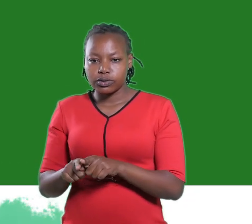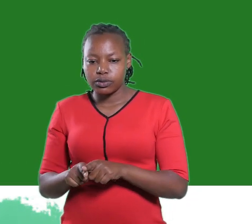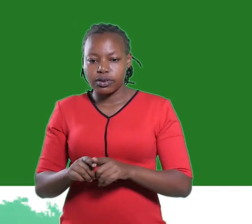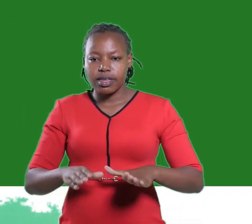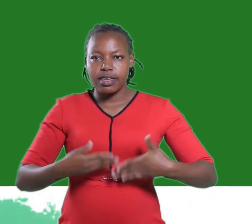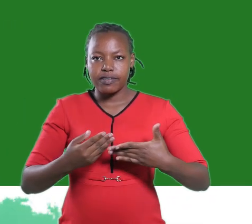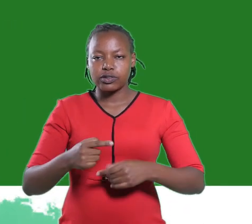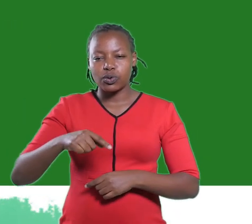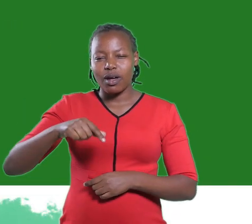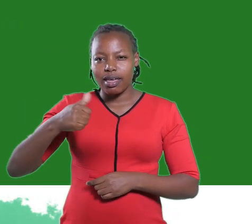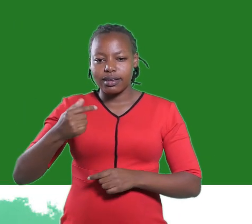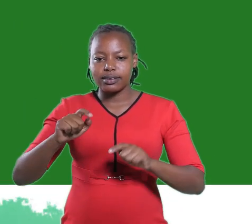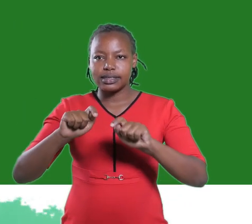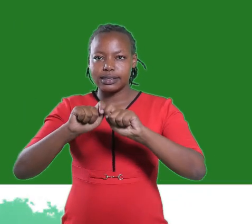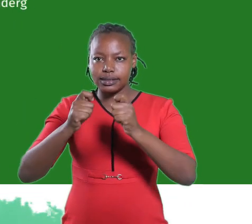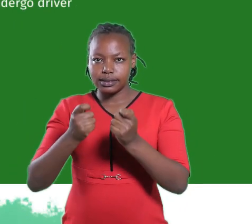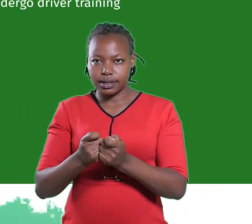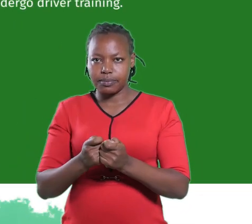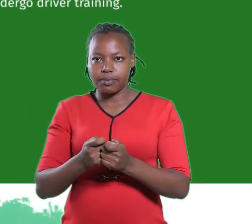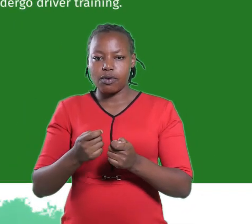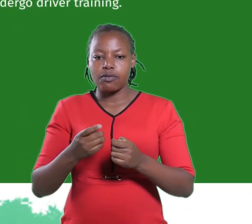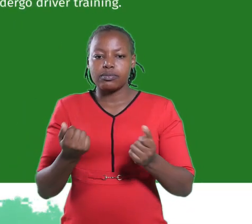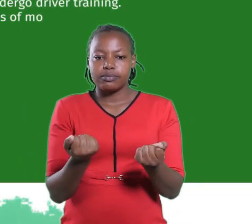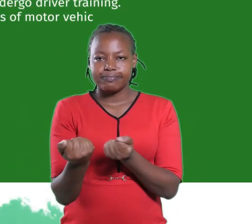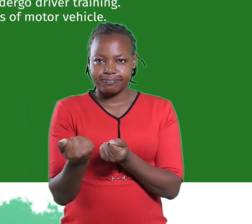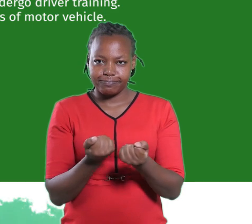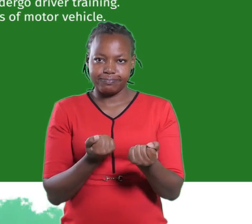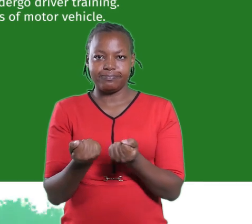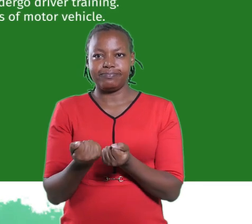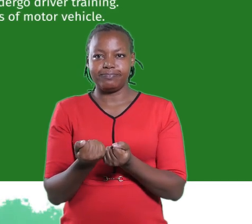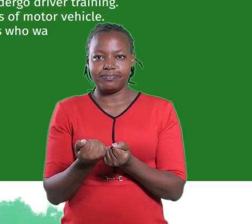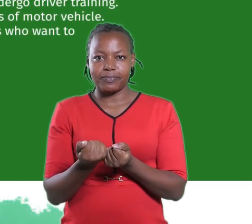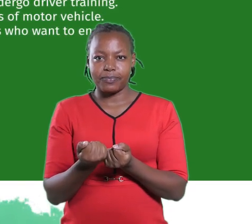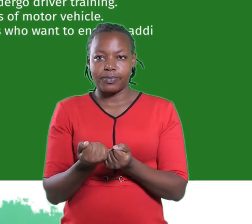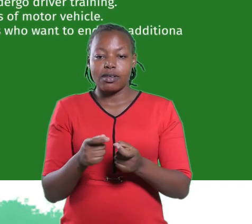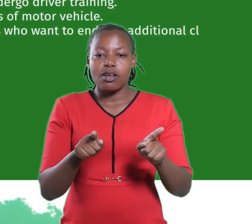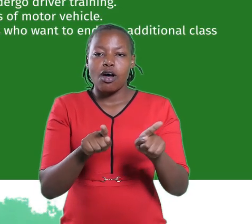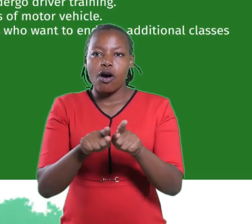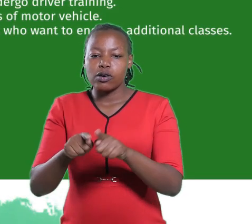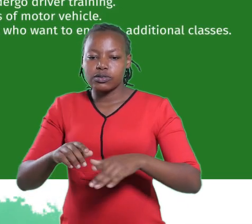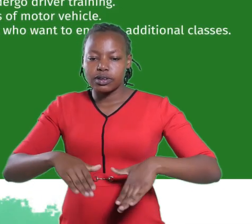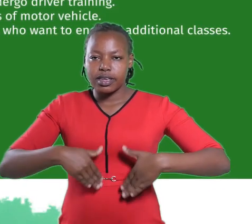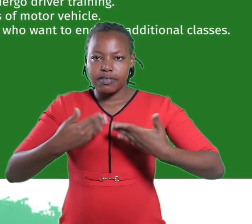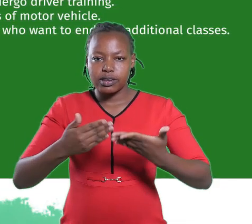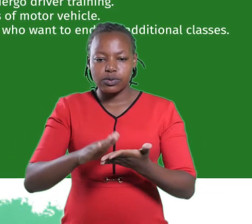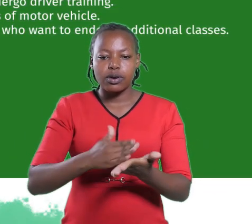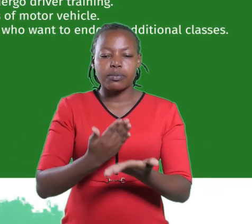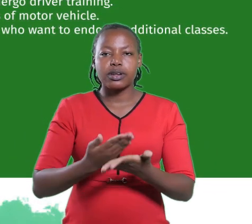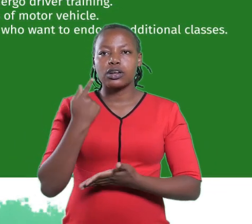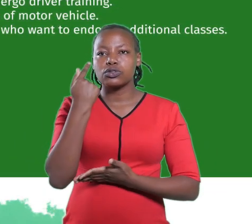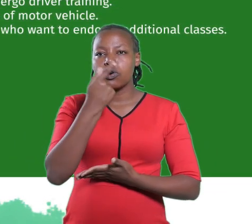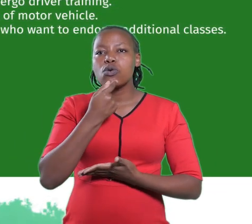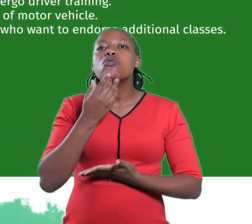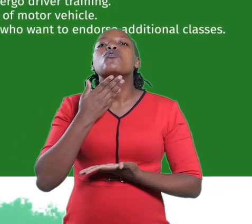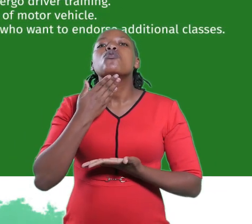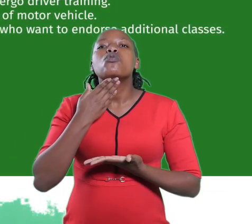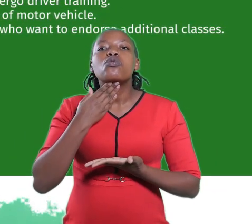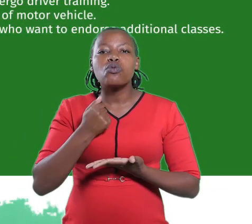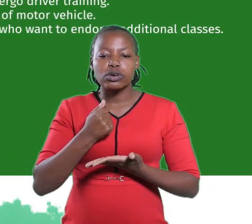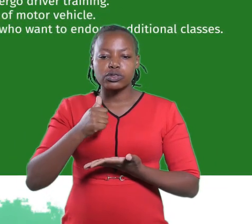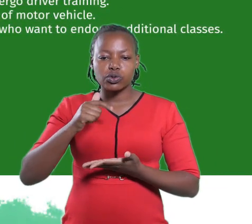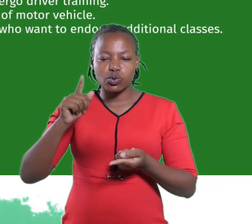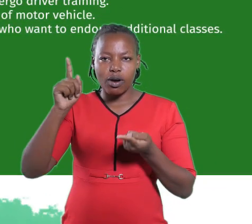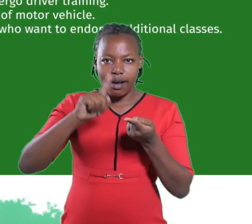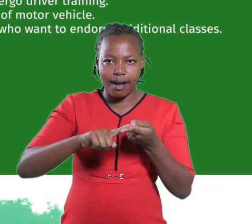driver training. It is endorsed in respect of any class or classes of motor vehicle. It is also issued